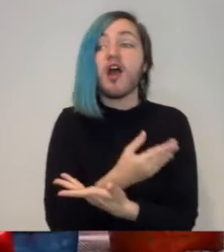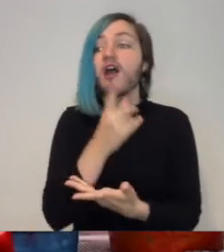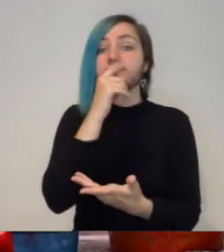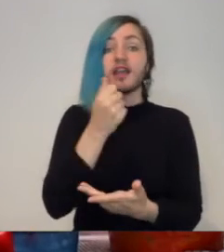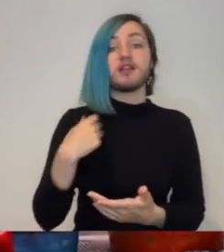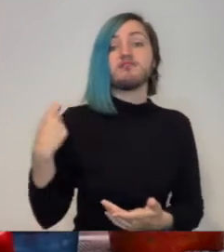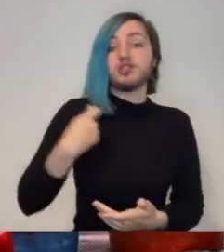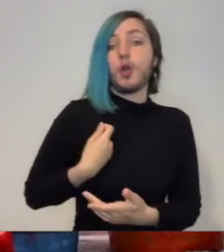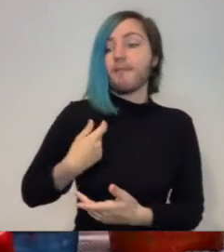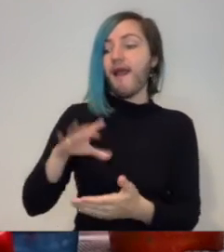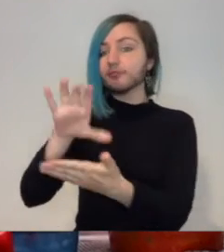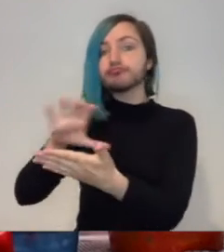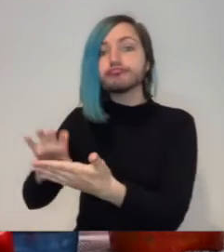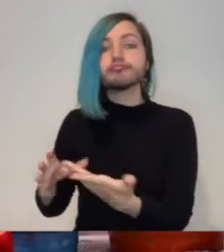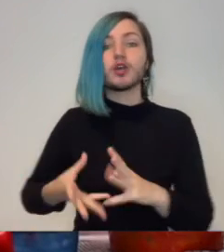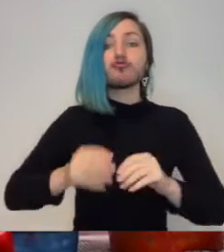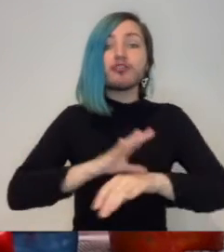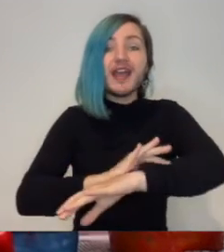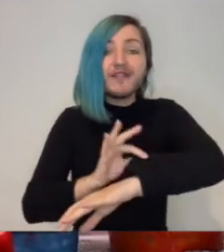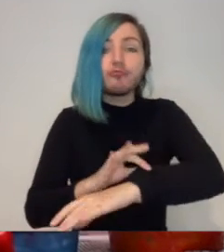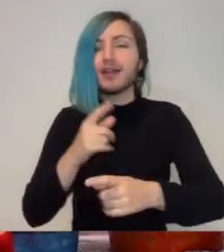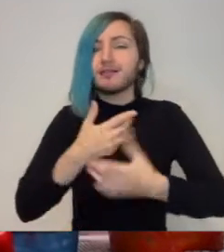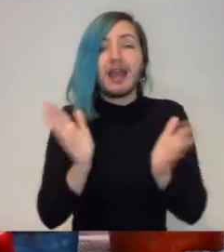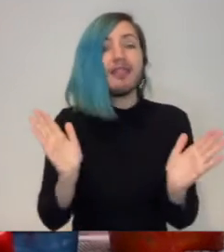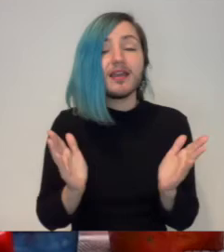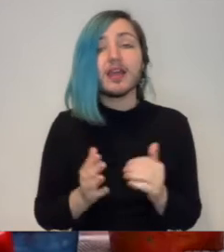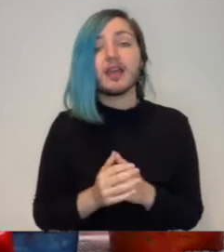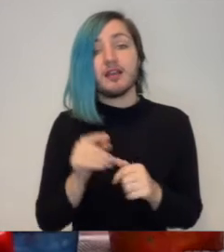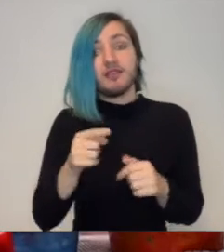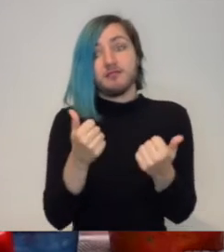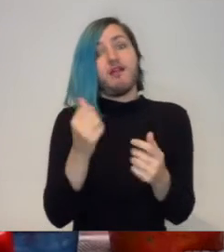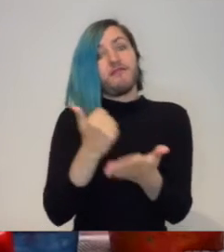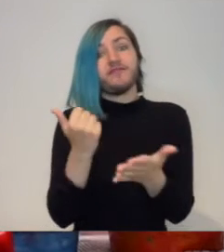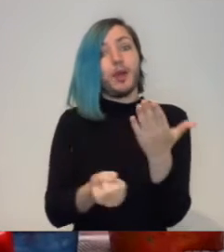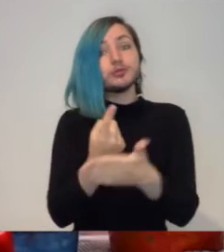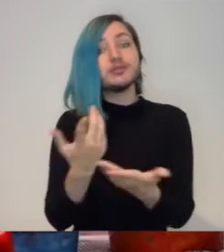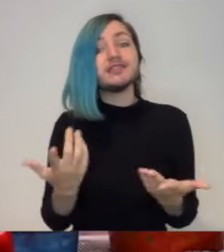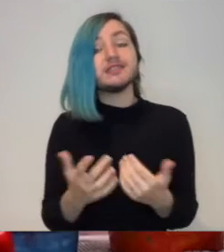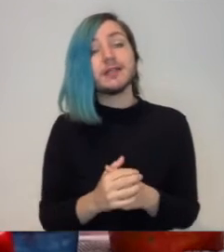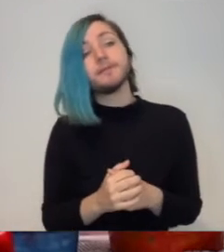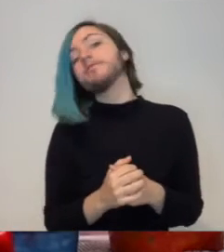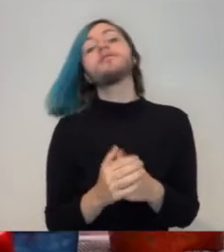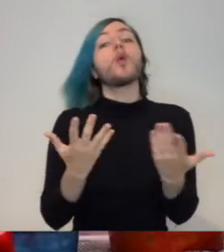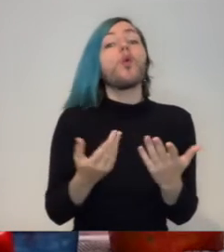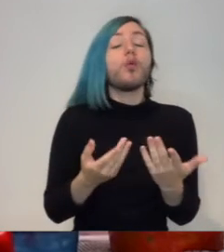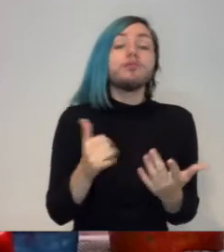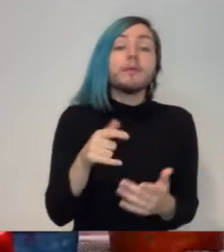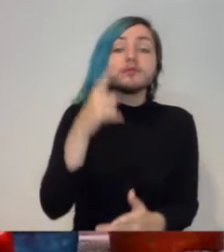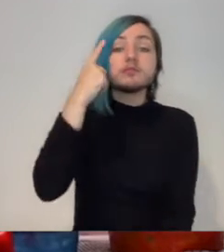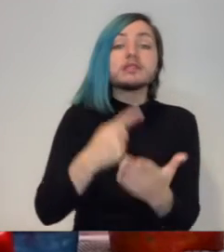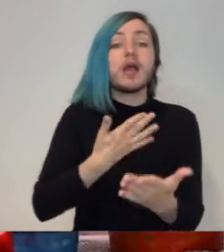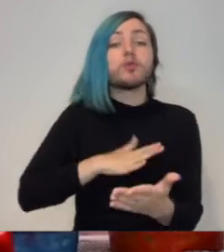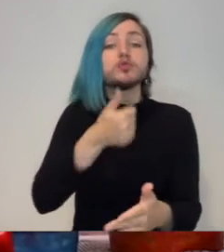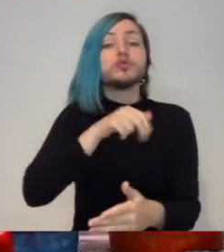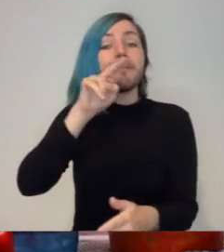a tote bag, create fabrics or anything, this would be your chance. And you know, if you decide you want to use paints